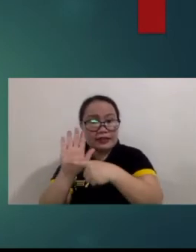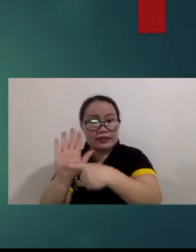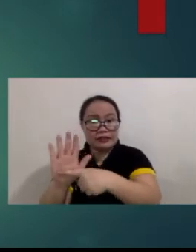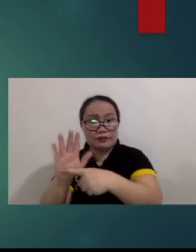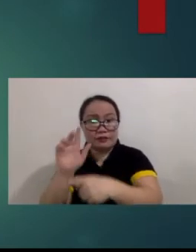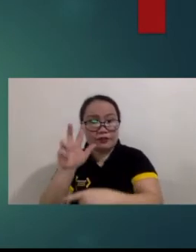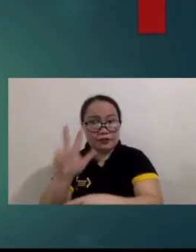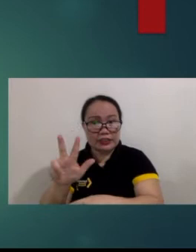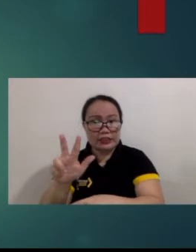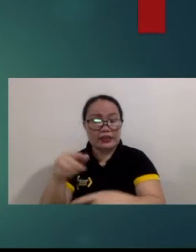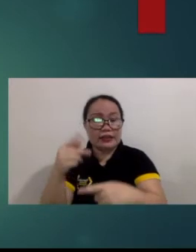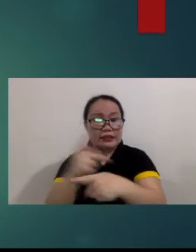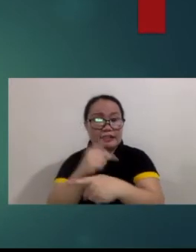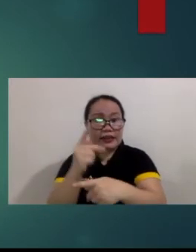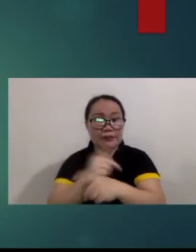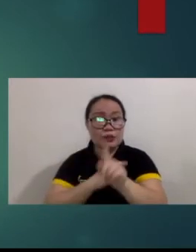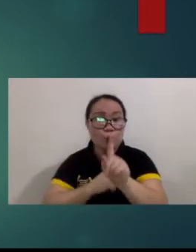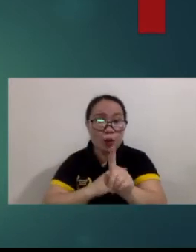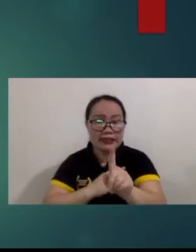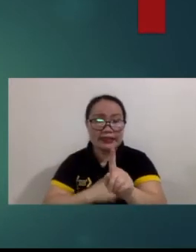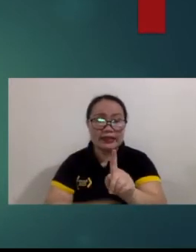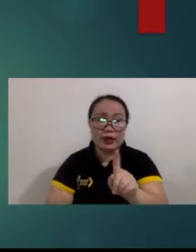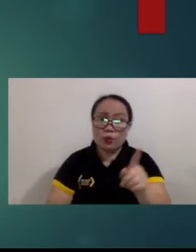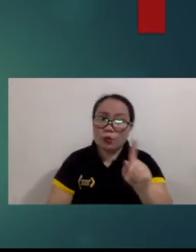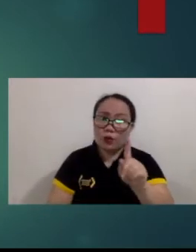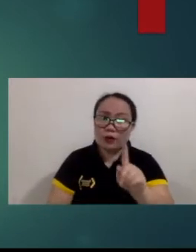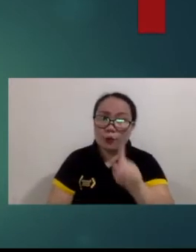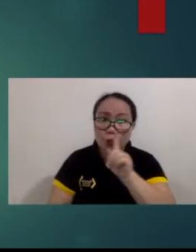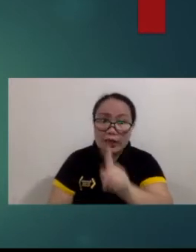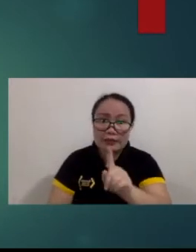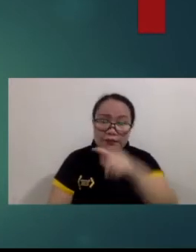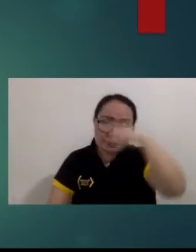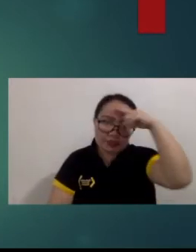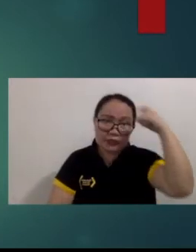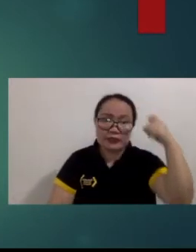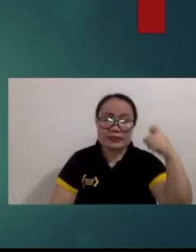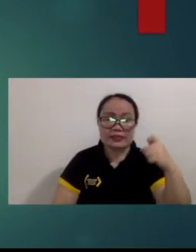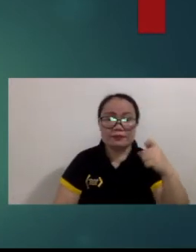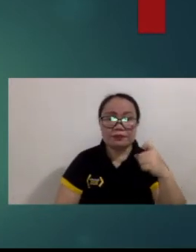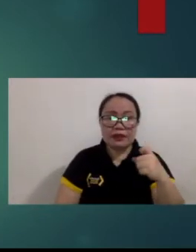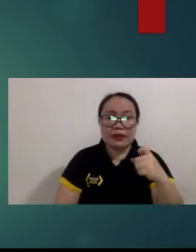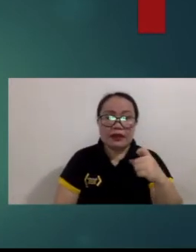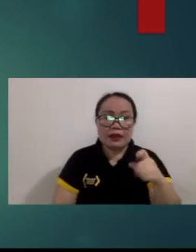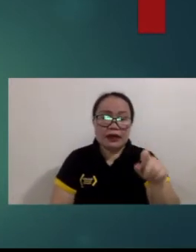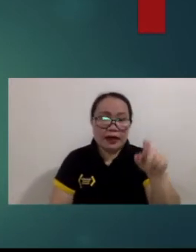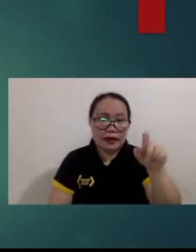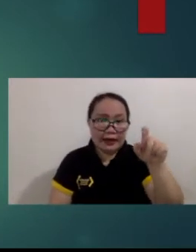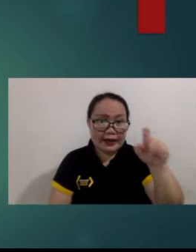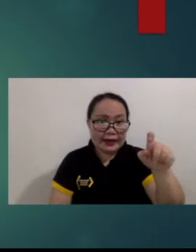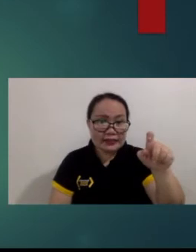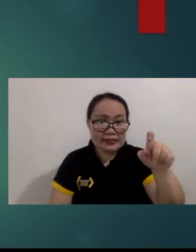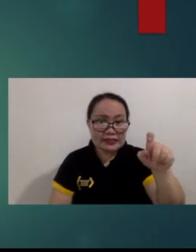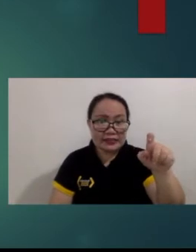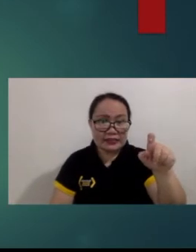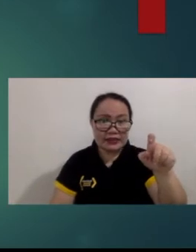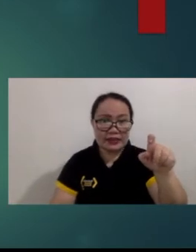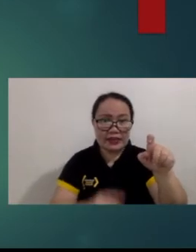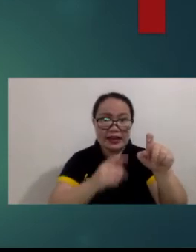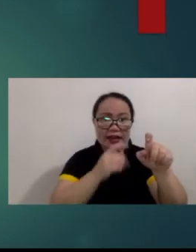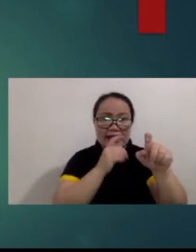times negative 3 times 1. 1 because